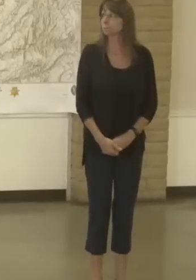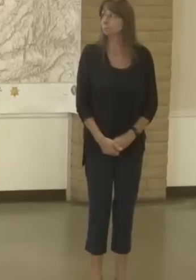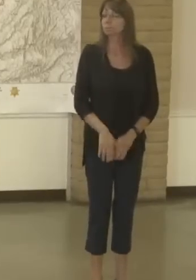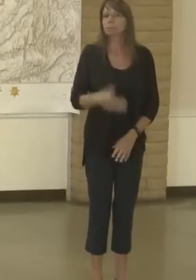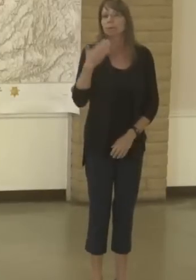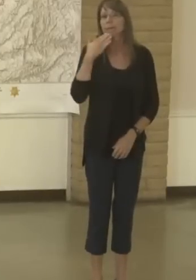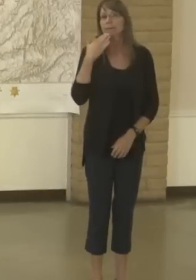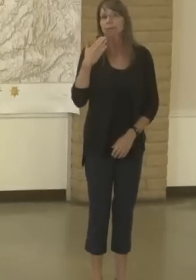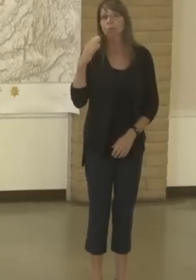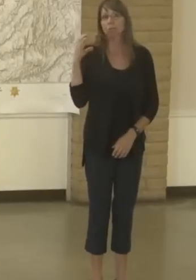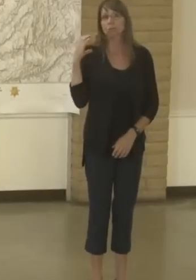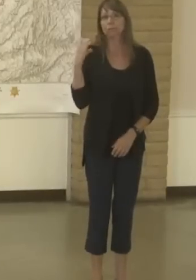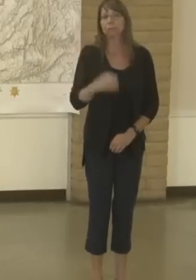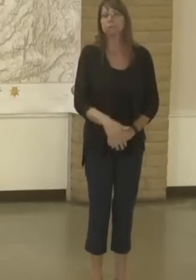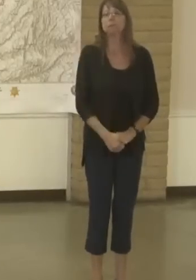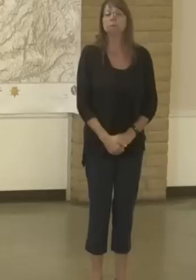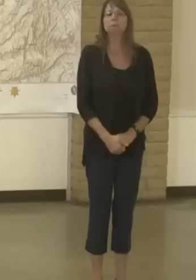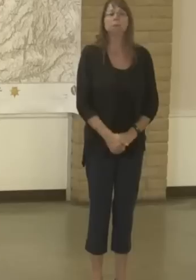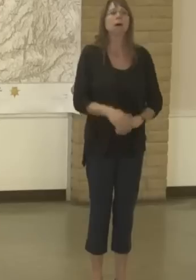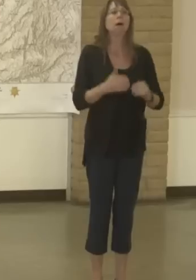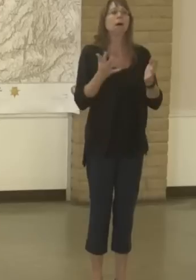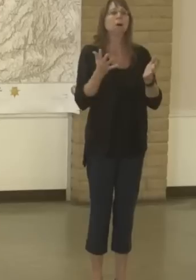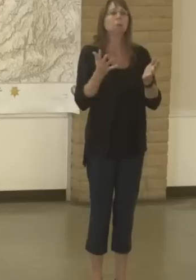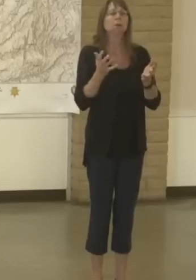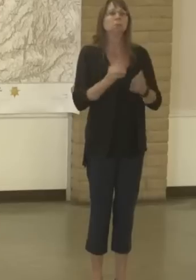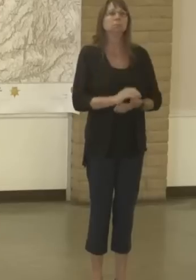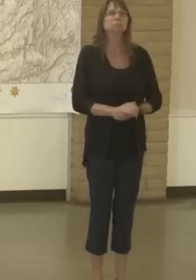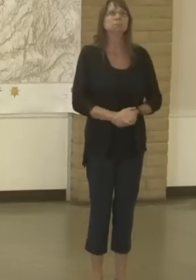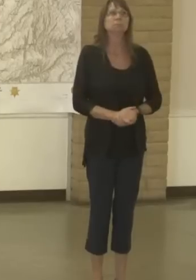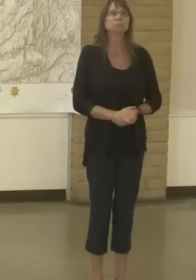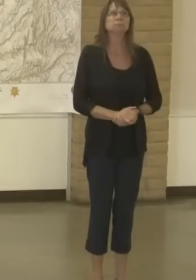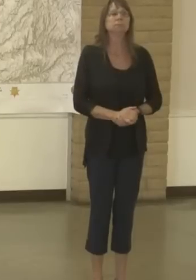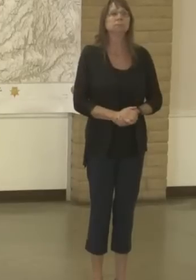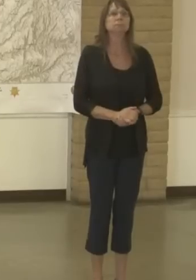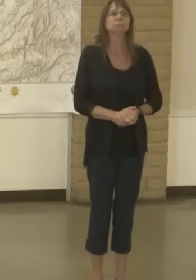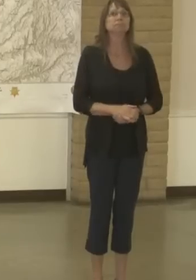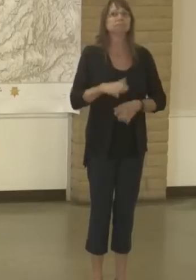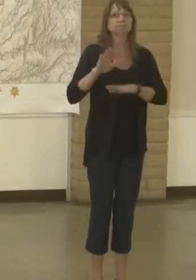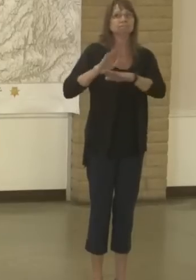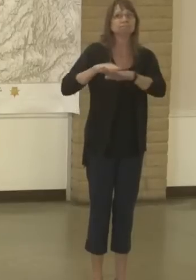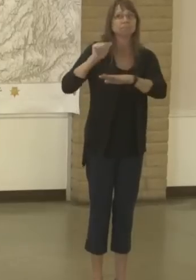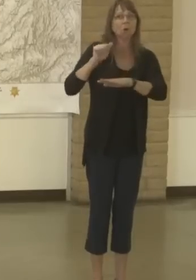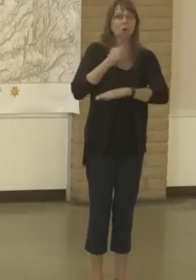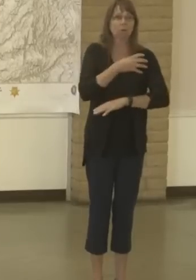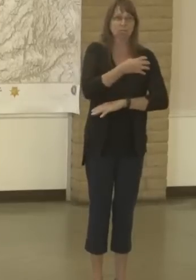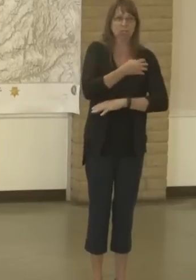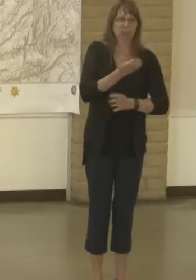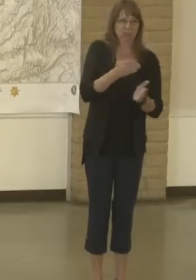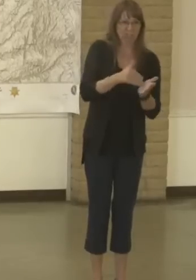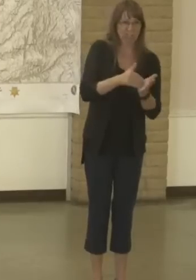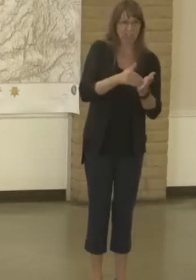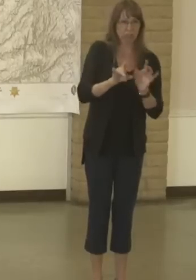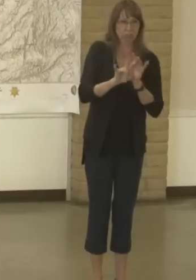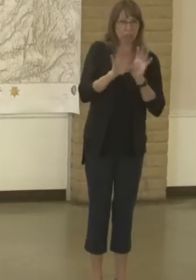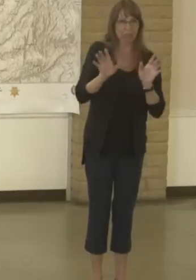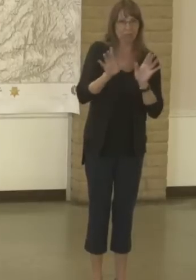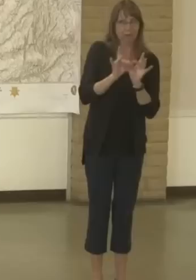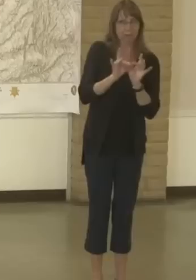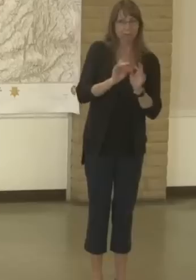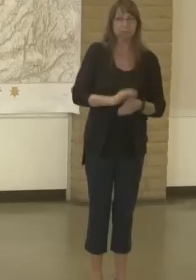Thank you, Chief. I want to bring the Sheriff's Department back up just to clarify some comments from earlier.